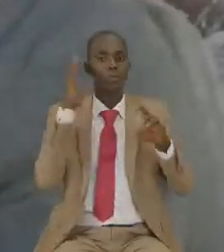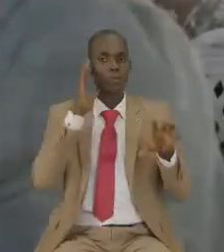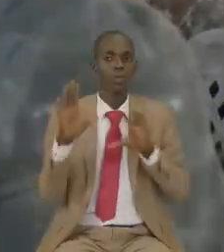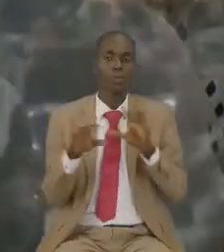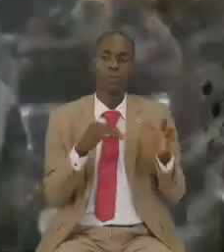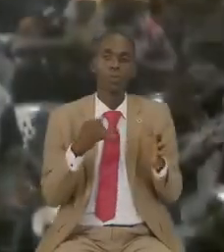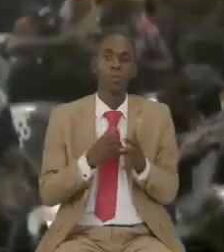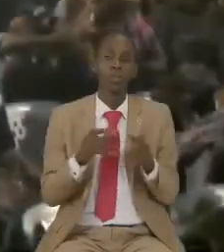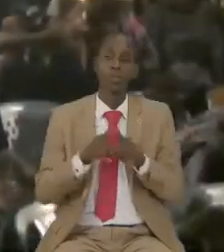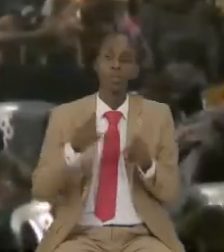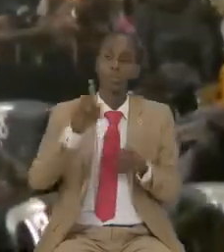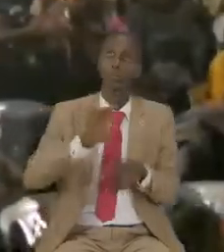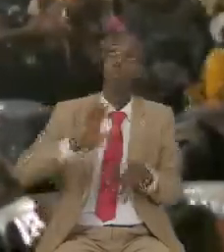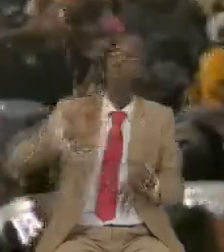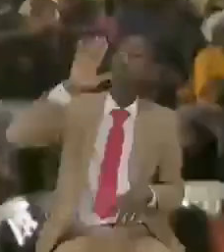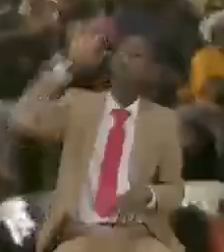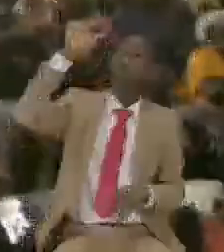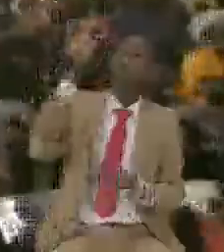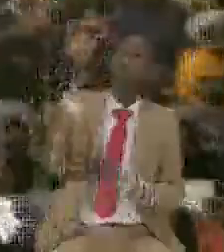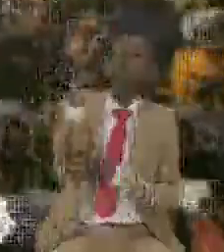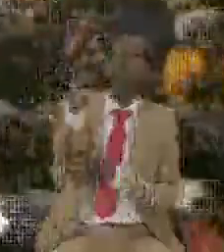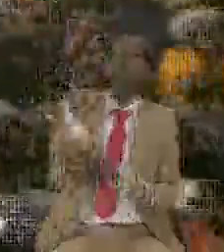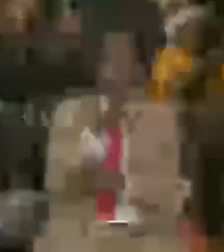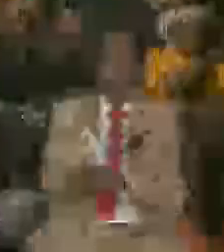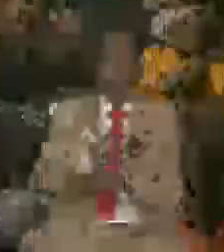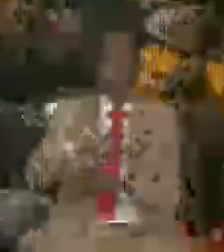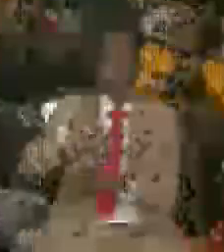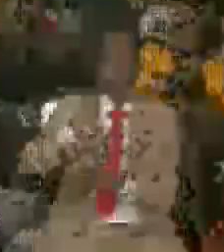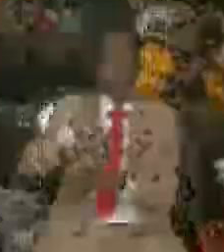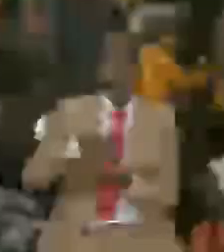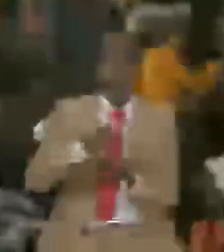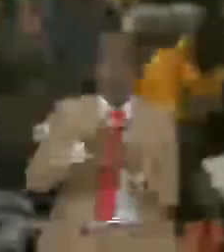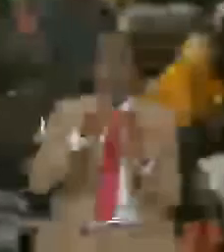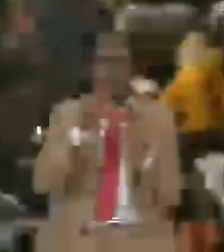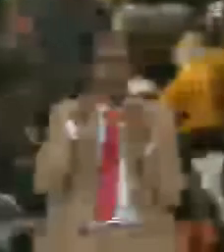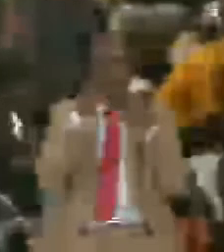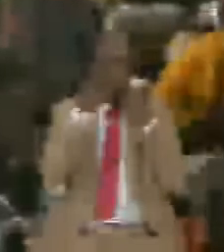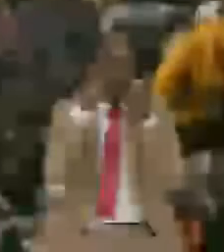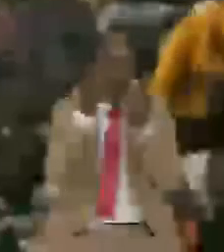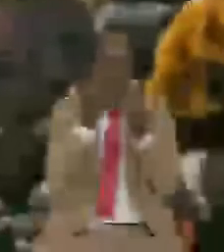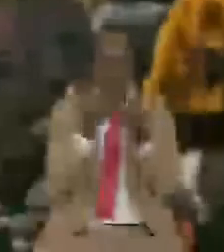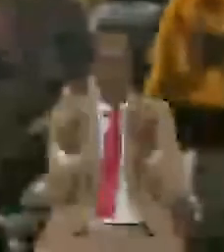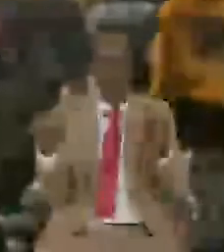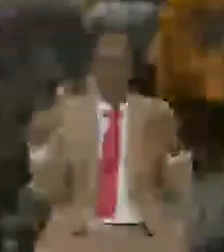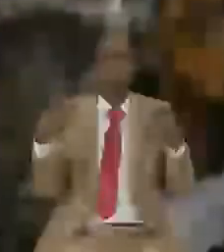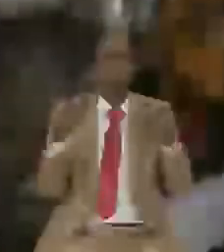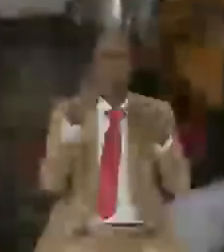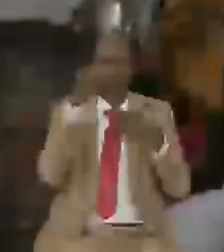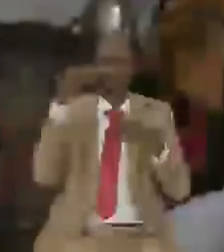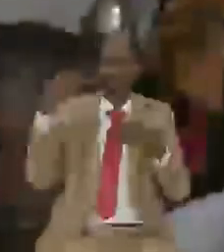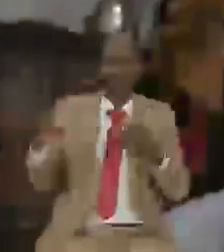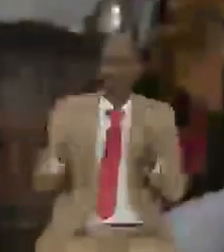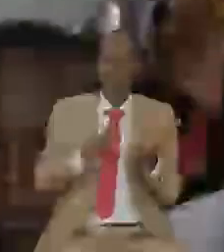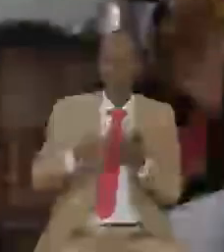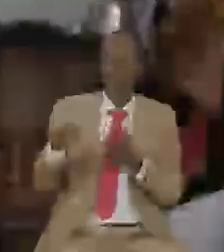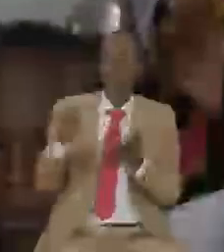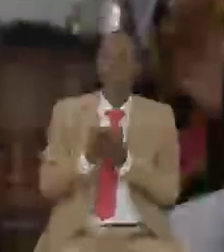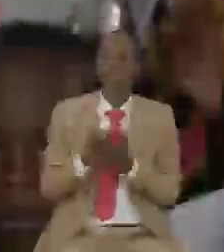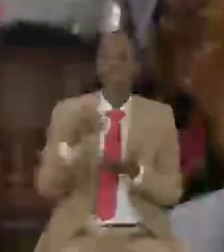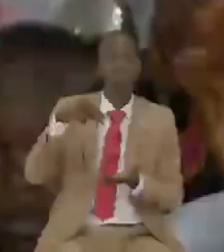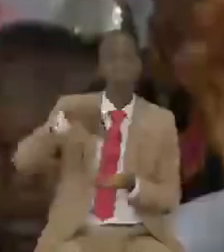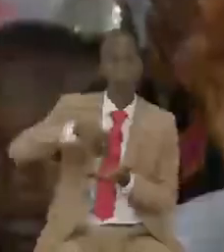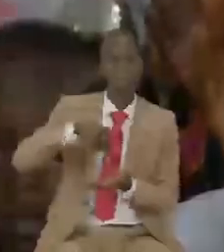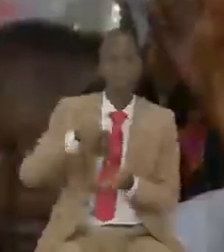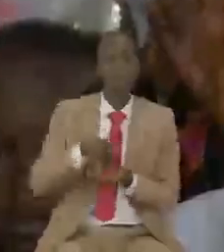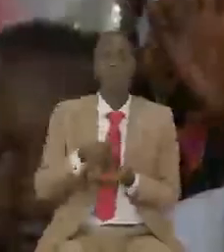up that hand. If you're raising up your hand, please stand up. Wherever you are, you stand up and you are saying, yes, it's for